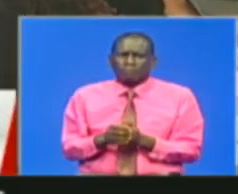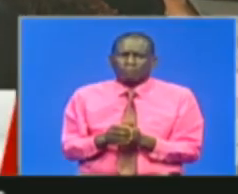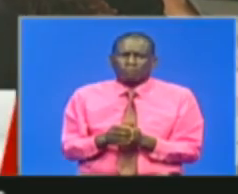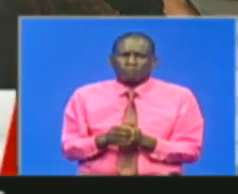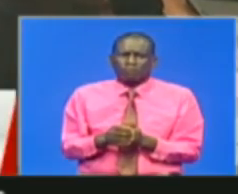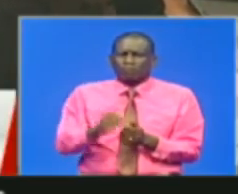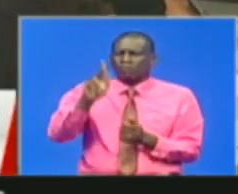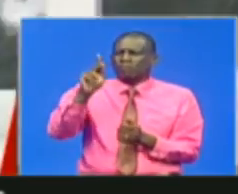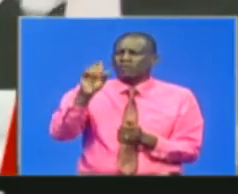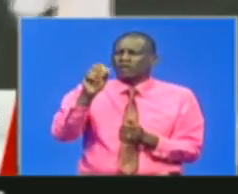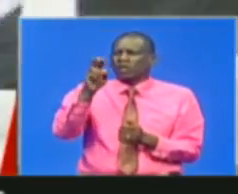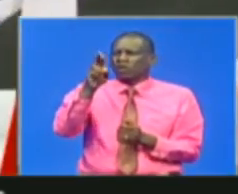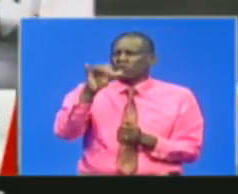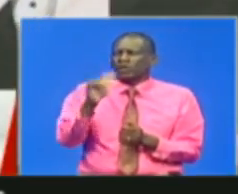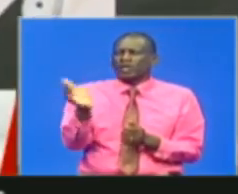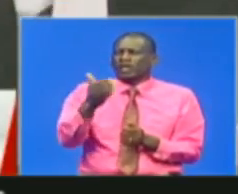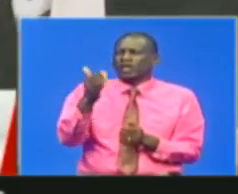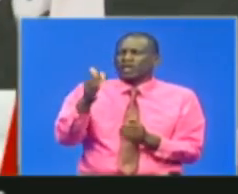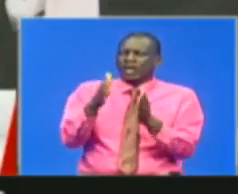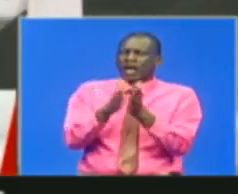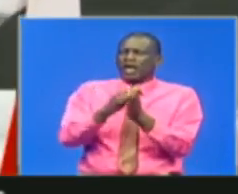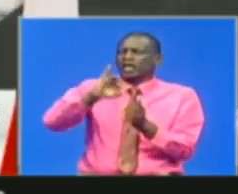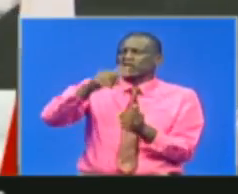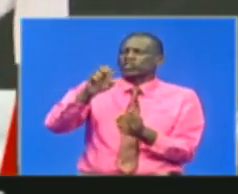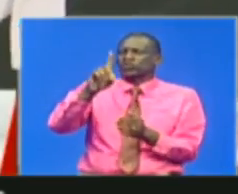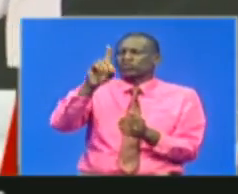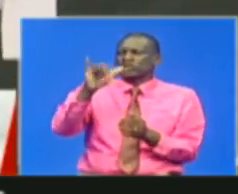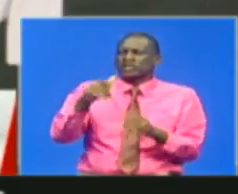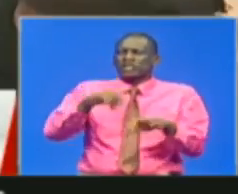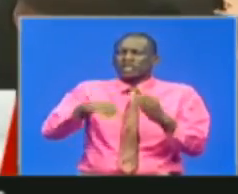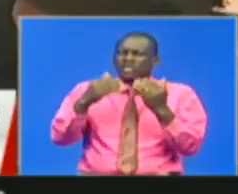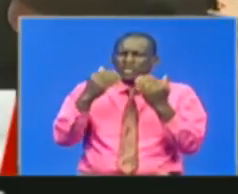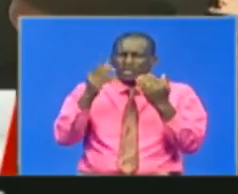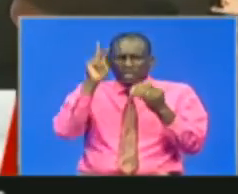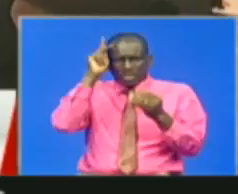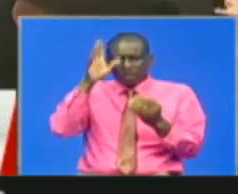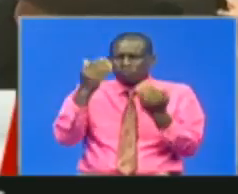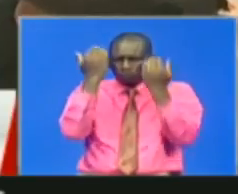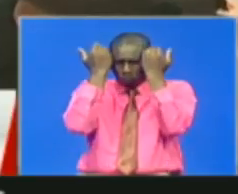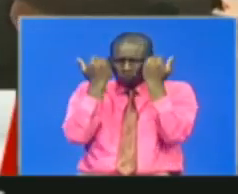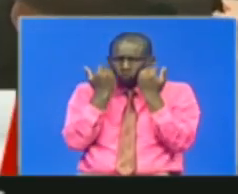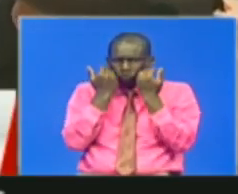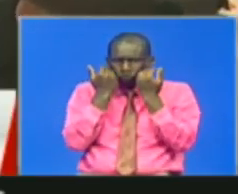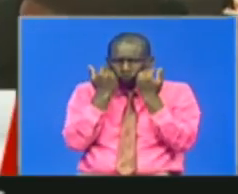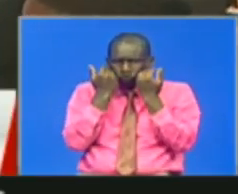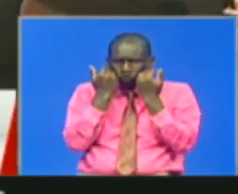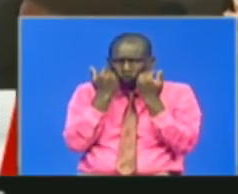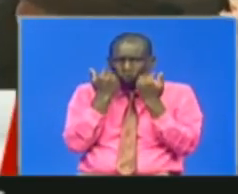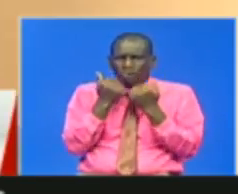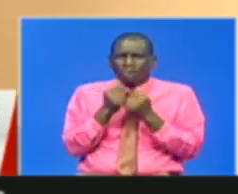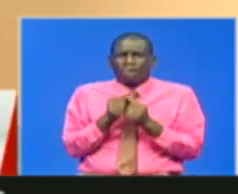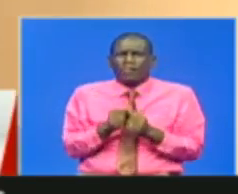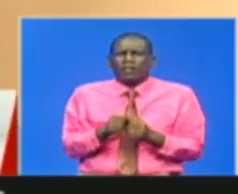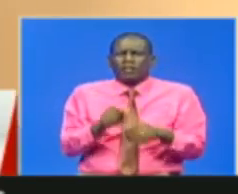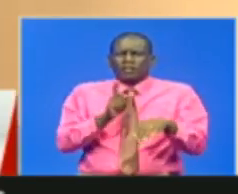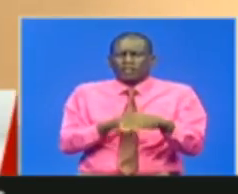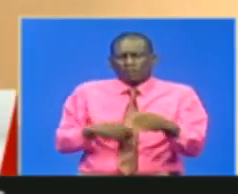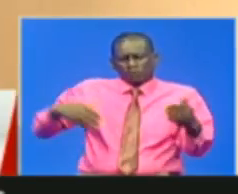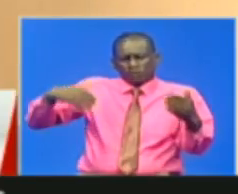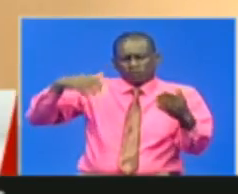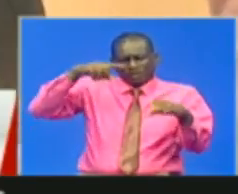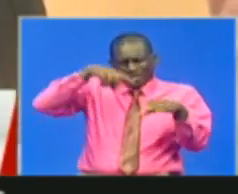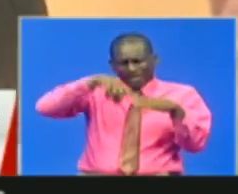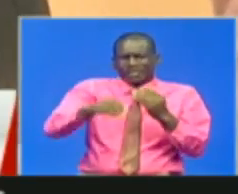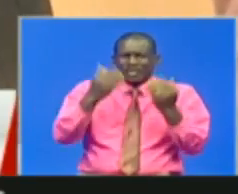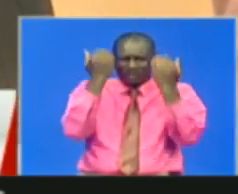Joseph Kori and Judy Wangoi at the Kiambu Law Courts. Yes. These are two files. When they arrived in court,